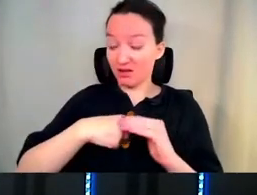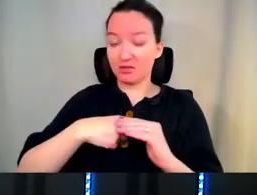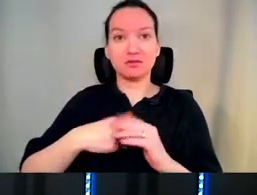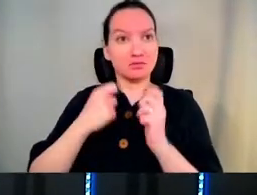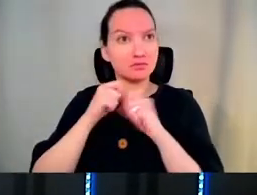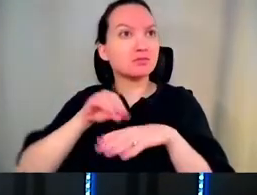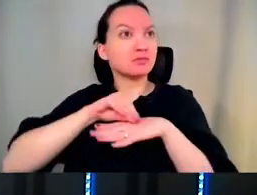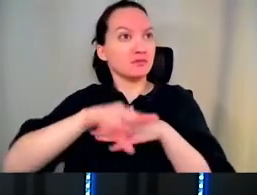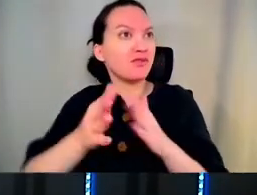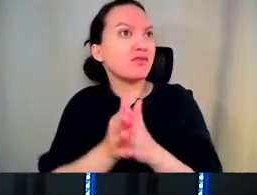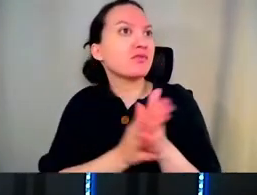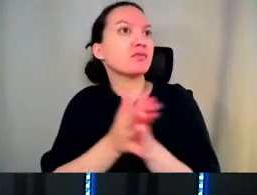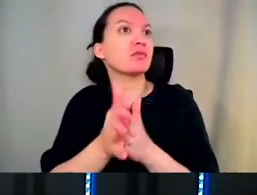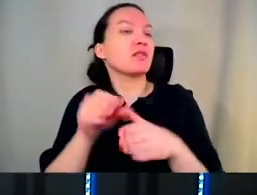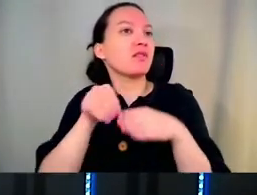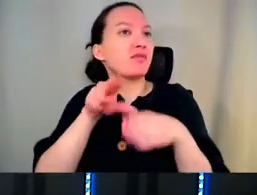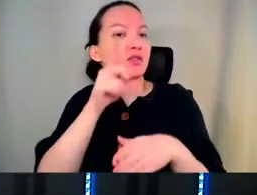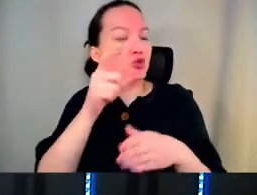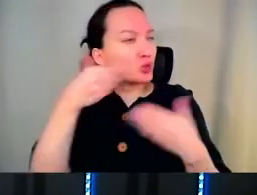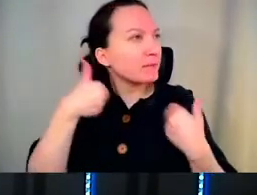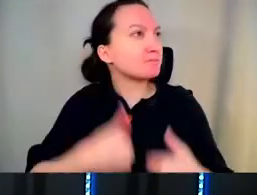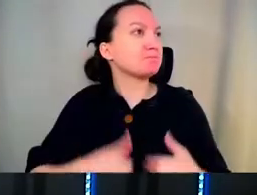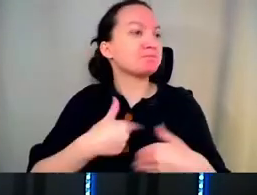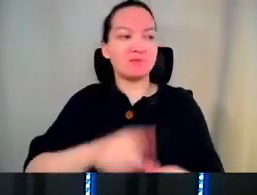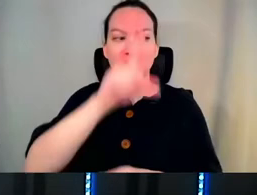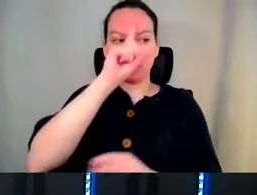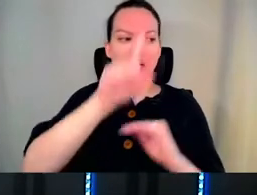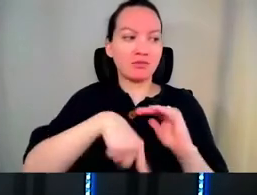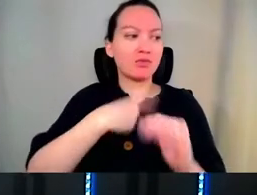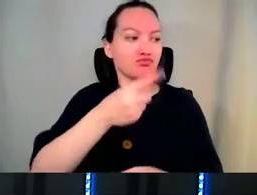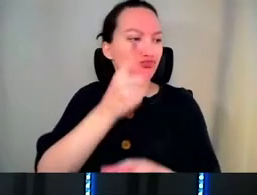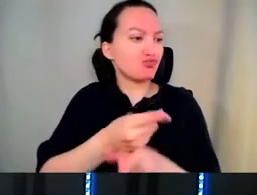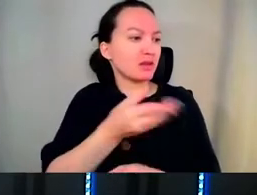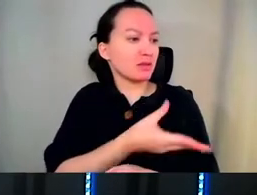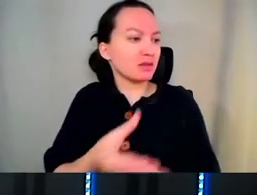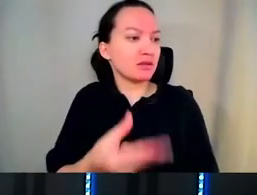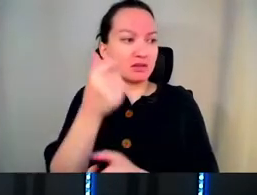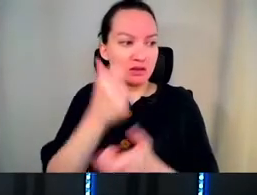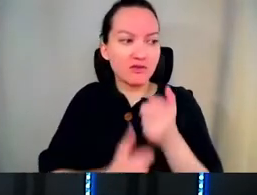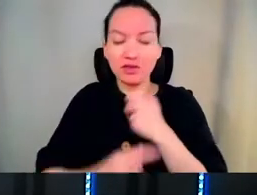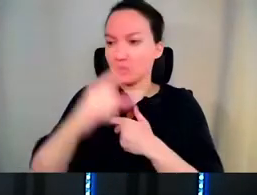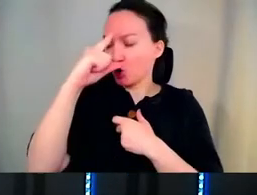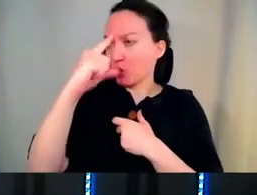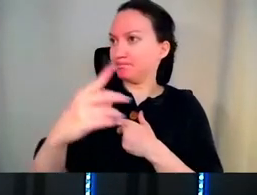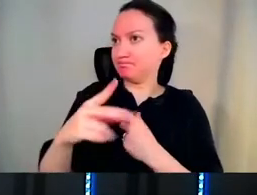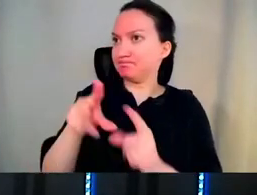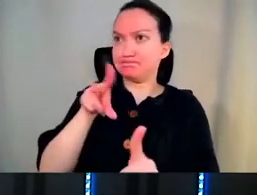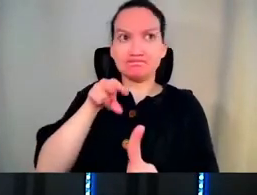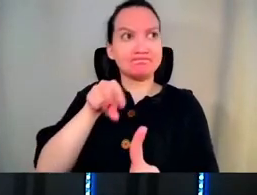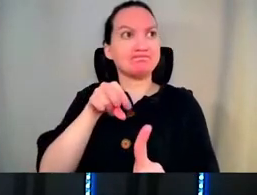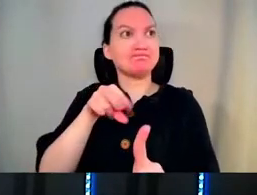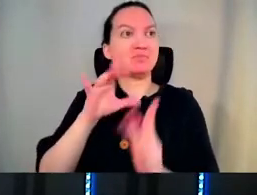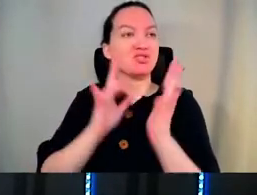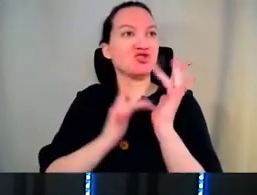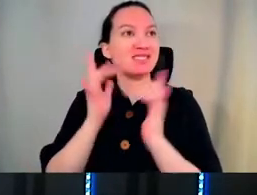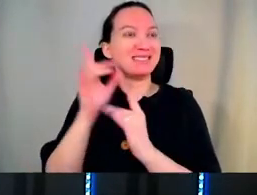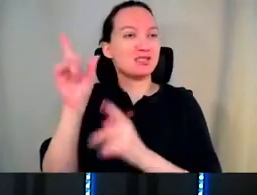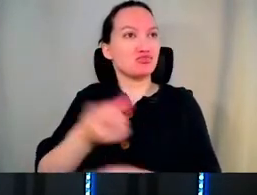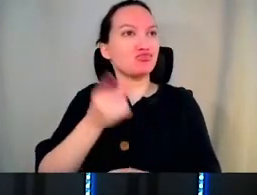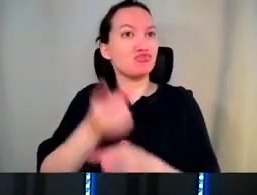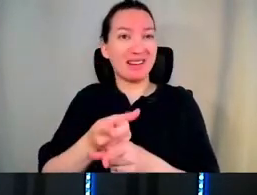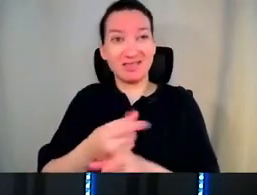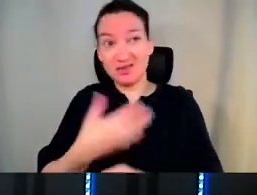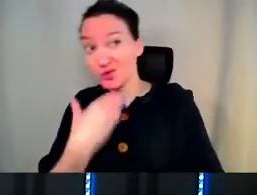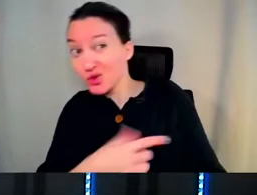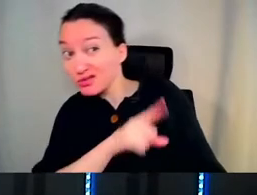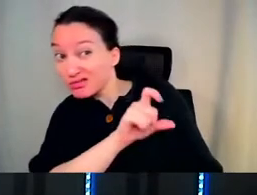drives and affects who we are. So think about the right things. Hold every thought captive. Hold it under the light of Jesus. Is this right? Is this